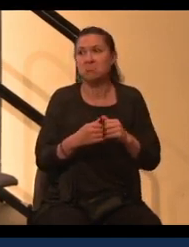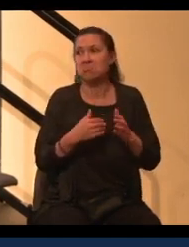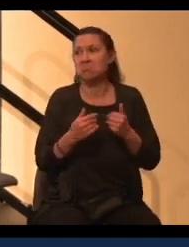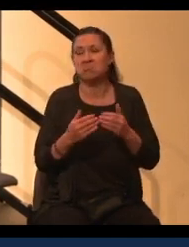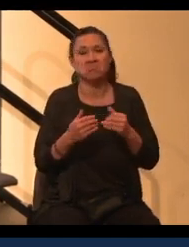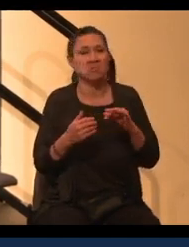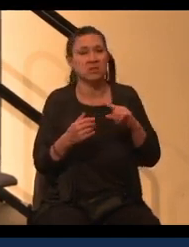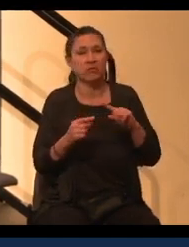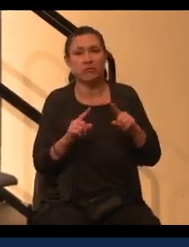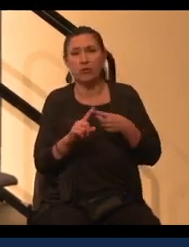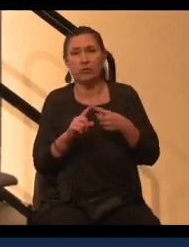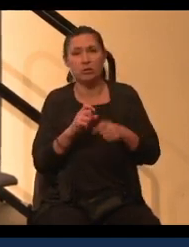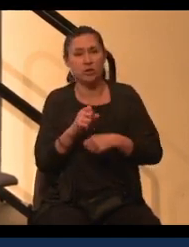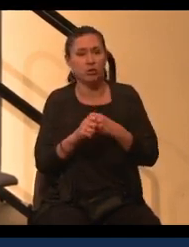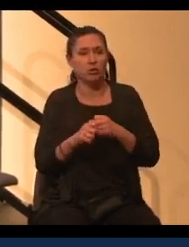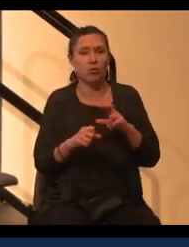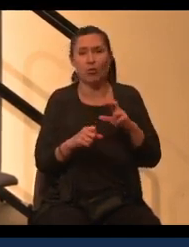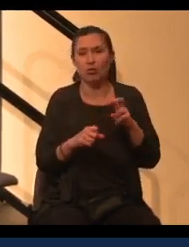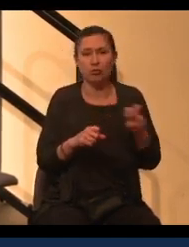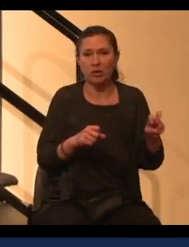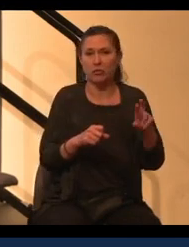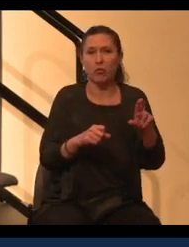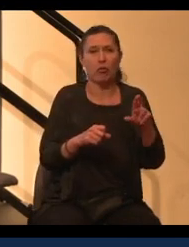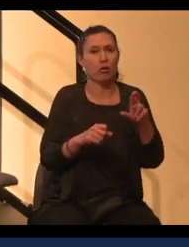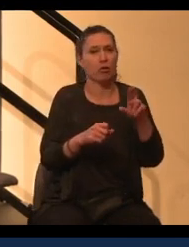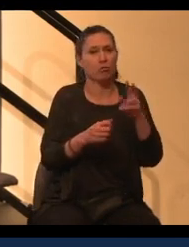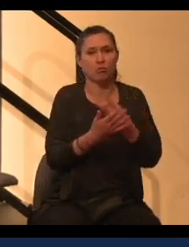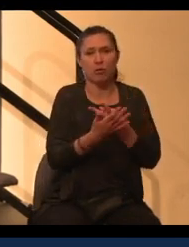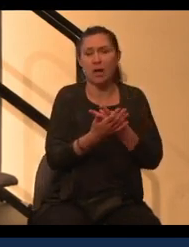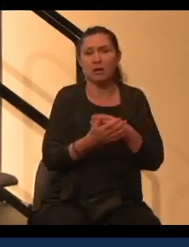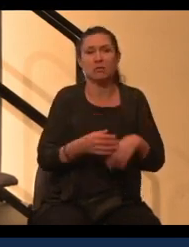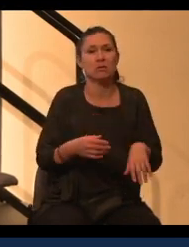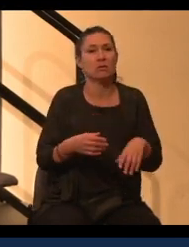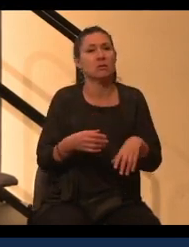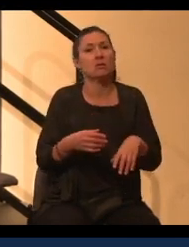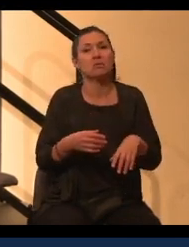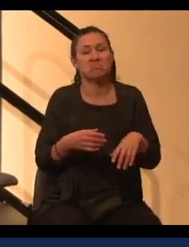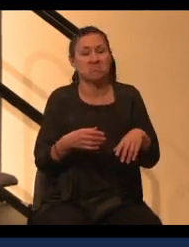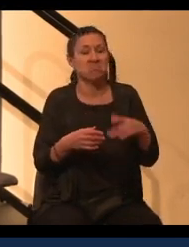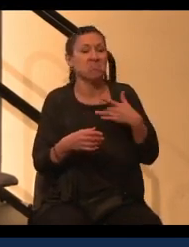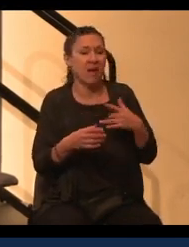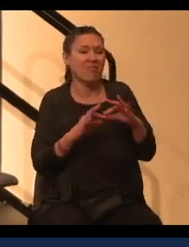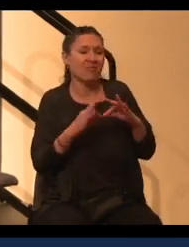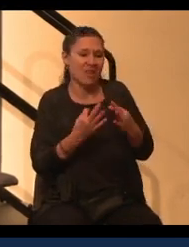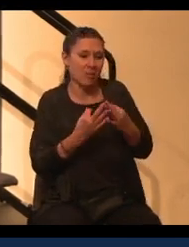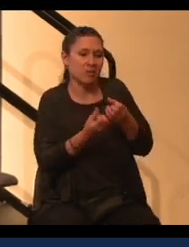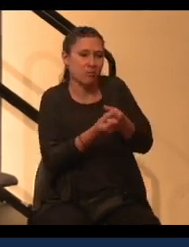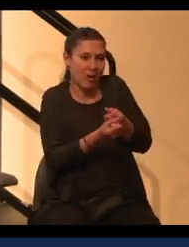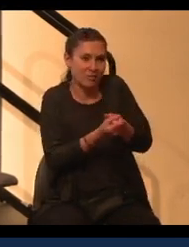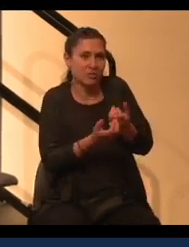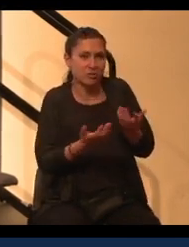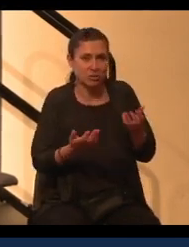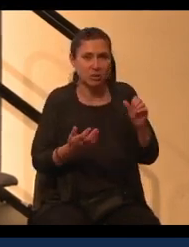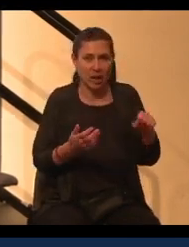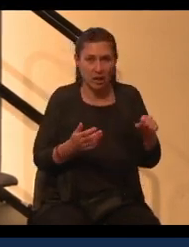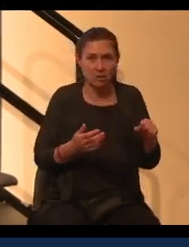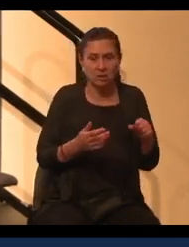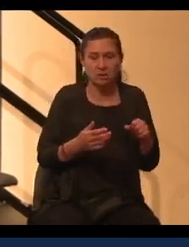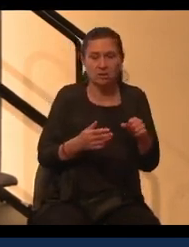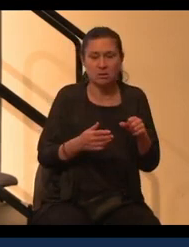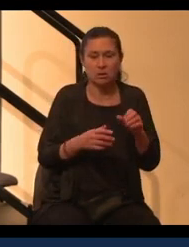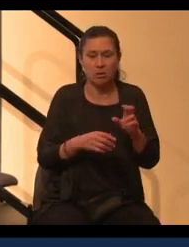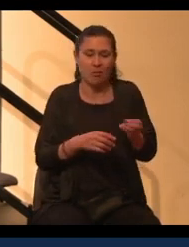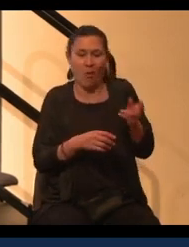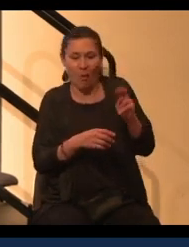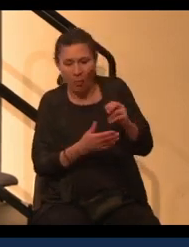level, transfer, or the grad level, are sponsored by personal or family funds. So again, this is